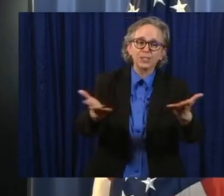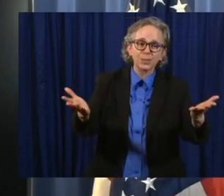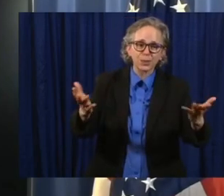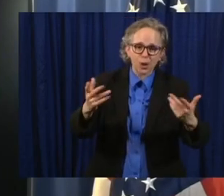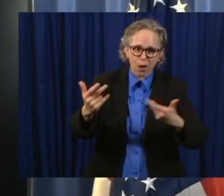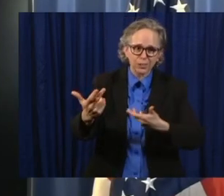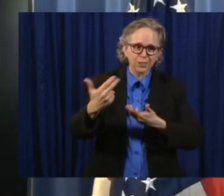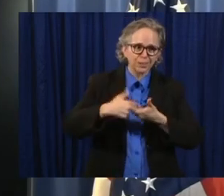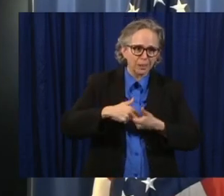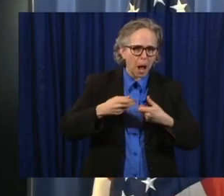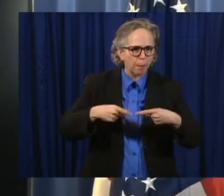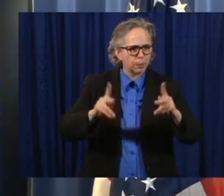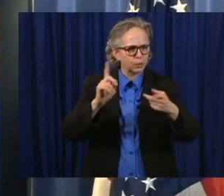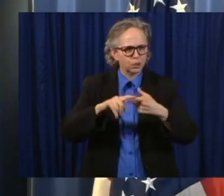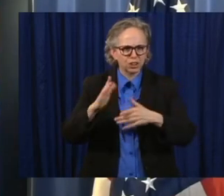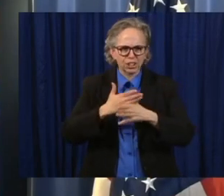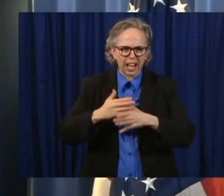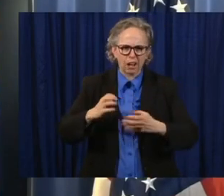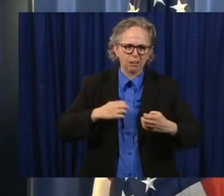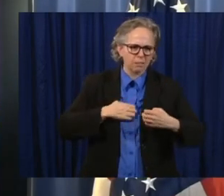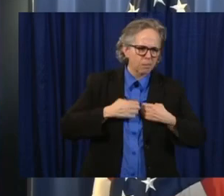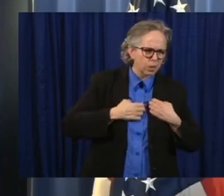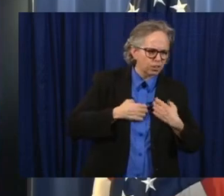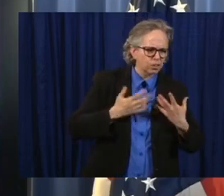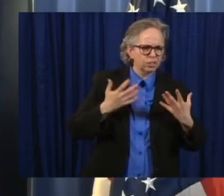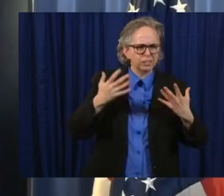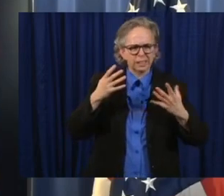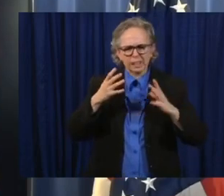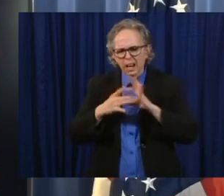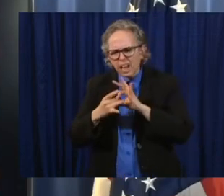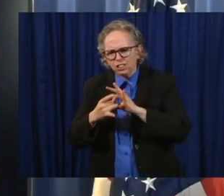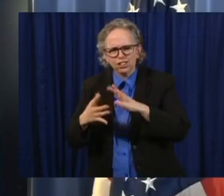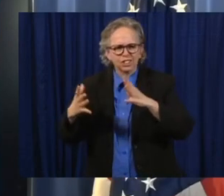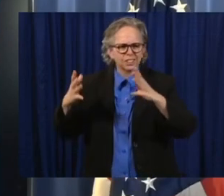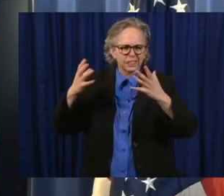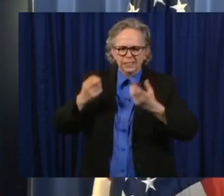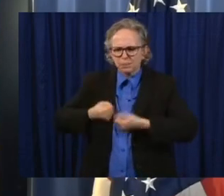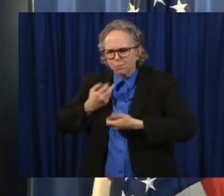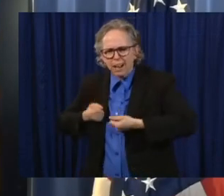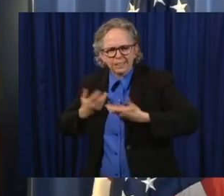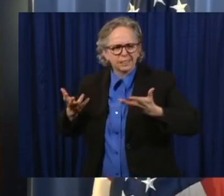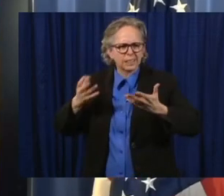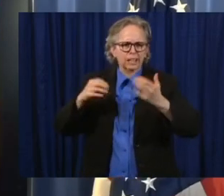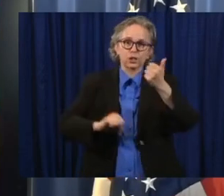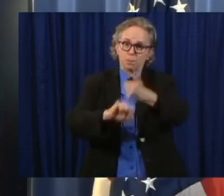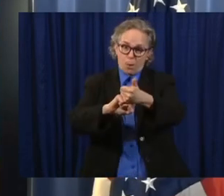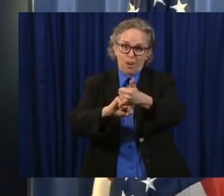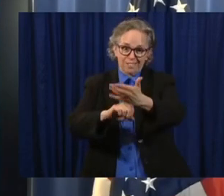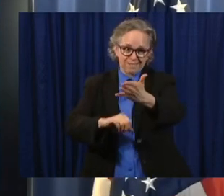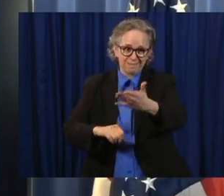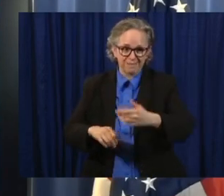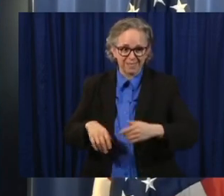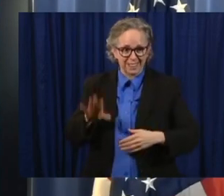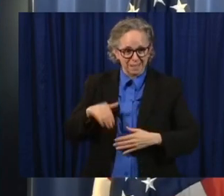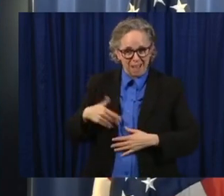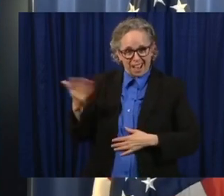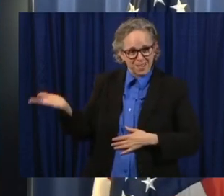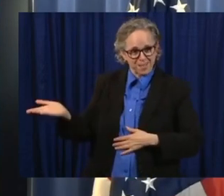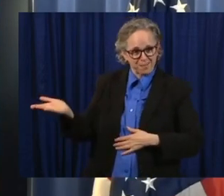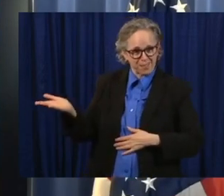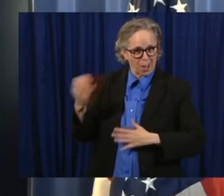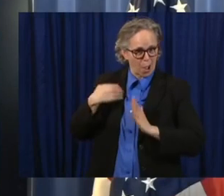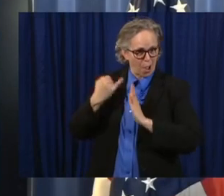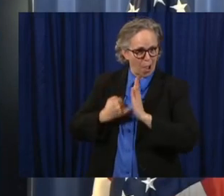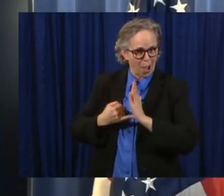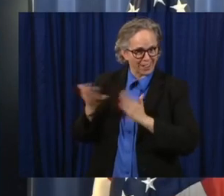those emotions through a platform of connection, expression, and support. As I look behind me at my own art project I've been slowly working